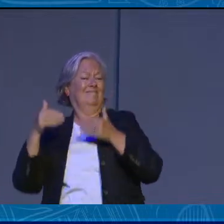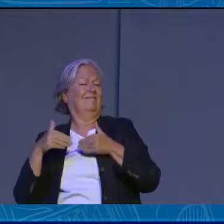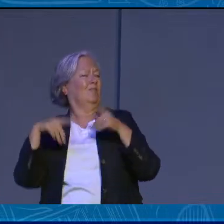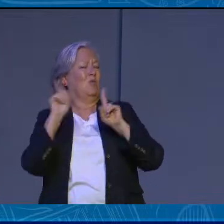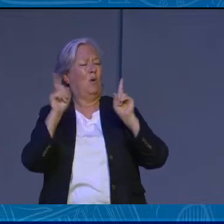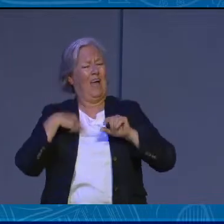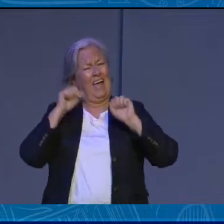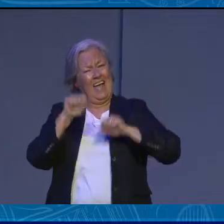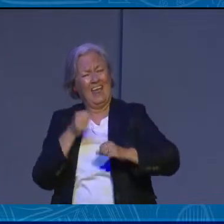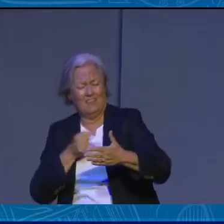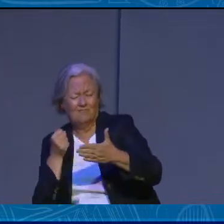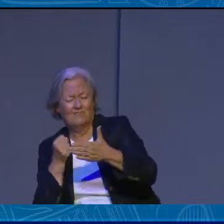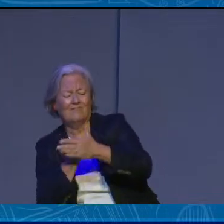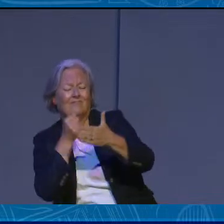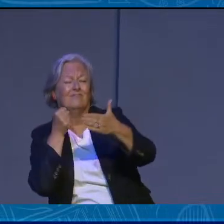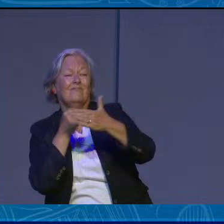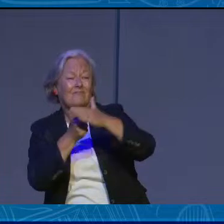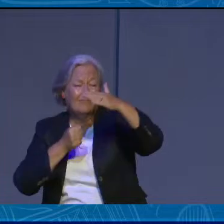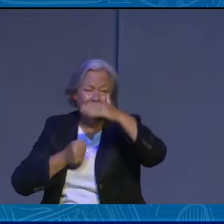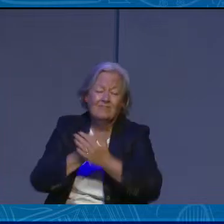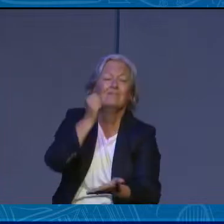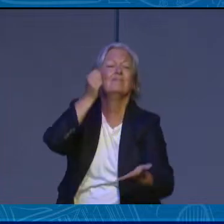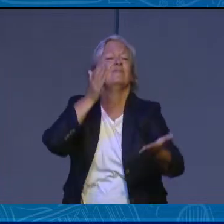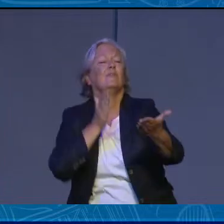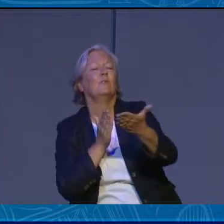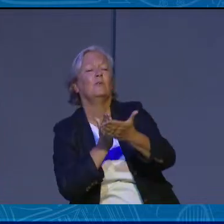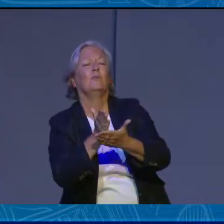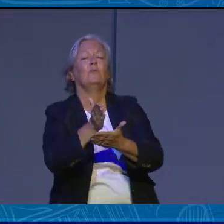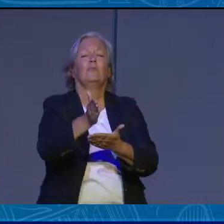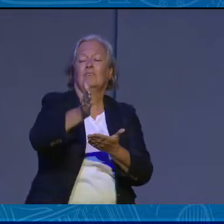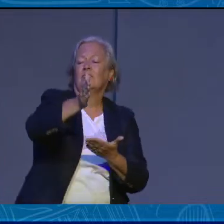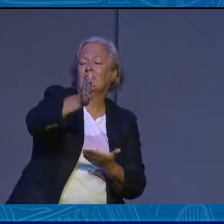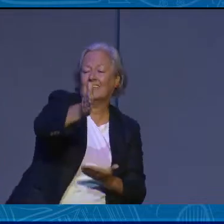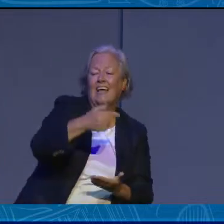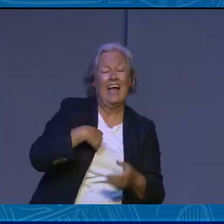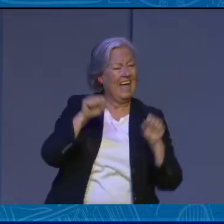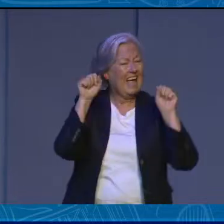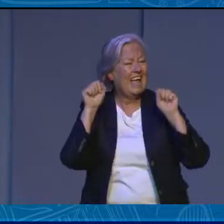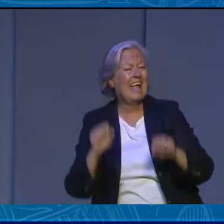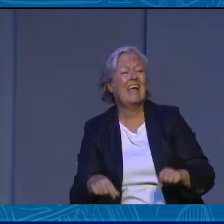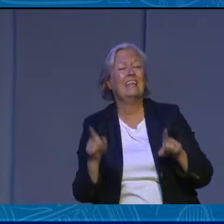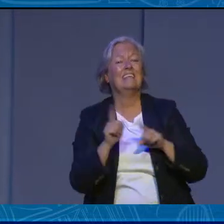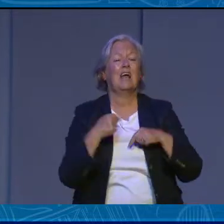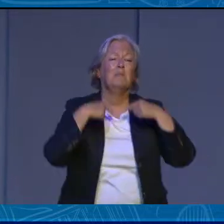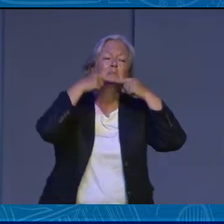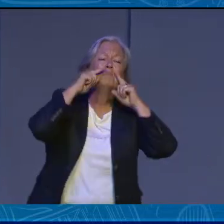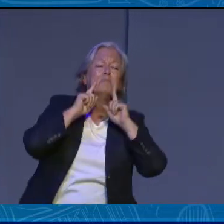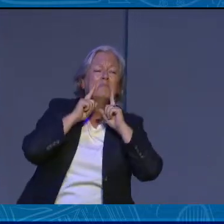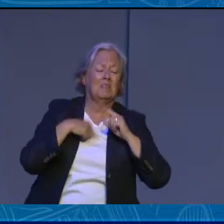every breath is harder to believe. You'll make it through the pain,